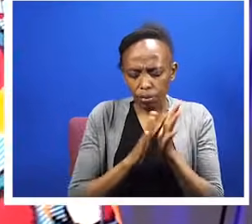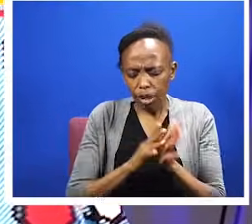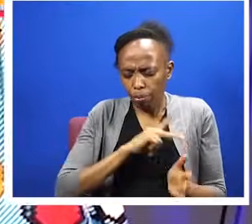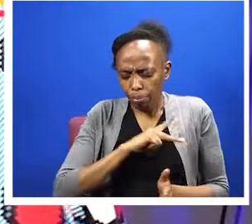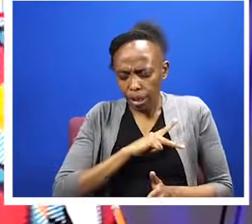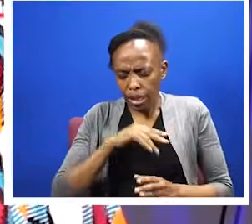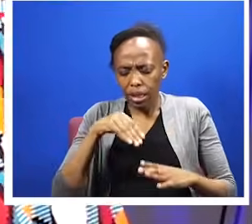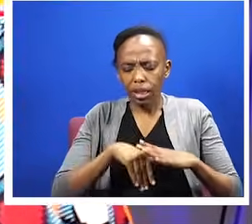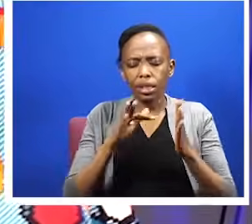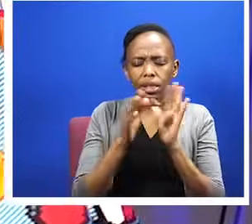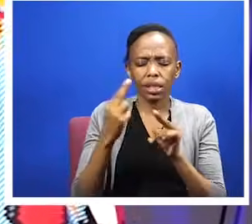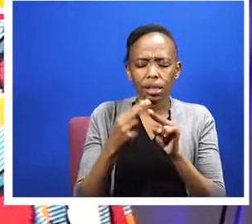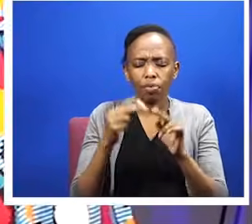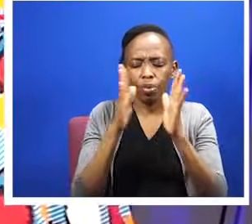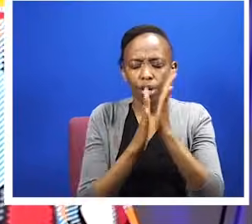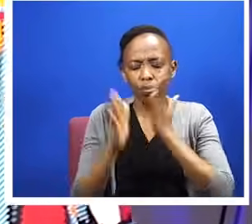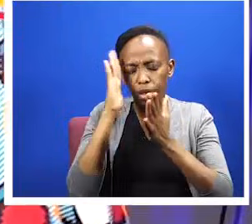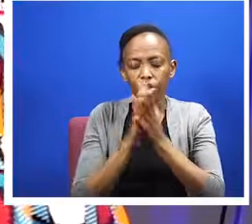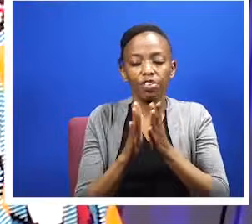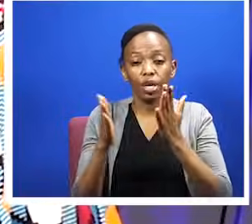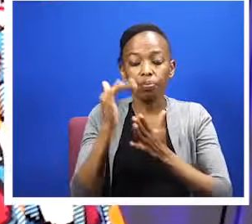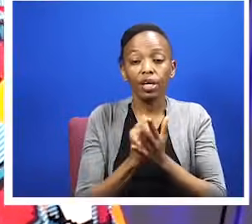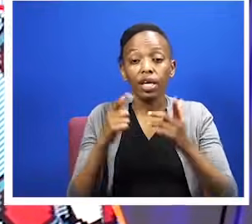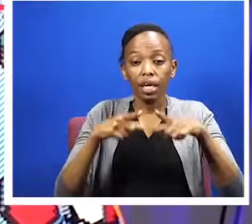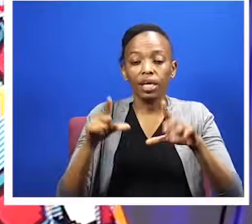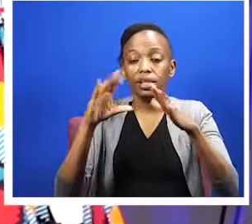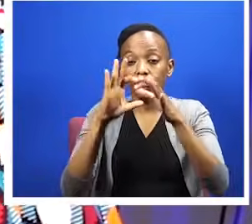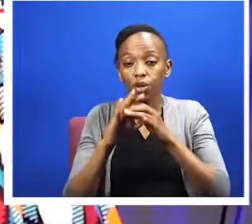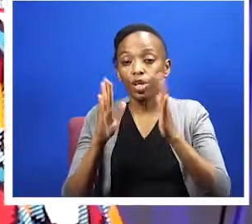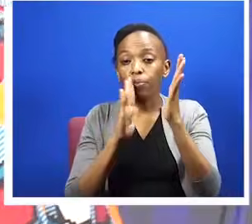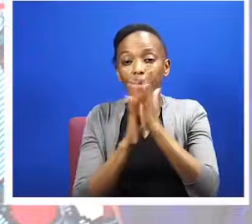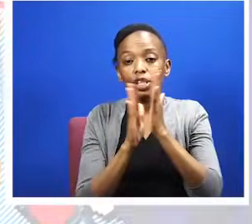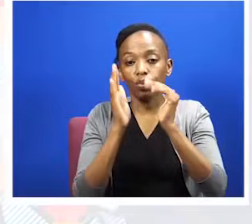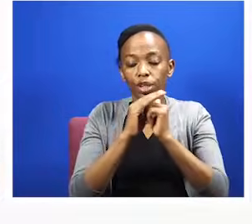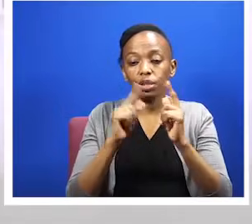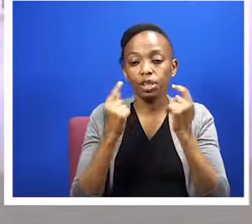polite. In Jesus' name I pray and believe. Amen. Let's join the praise and worship team.